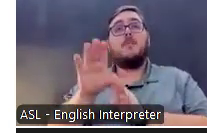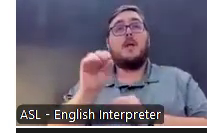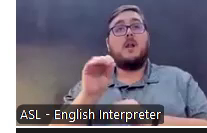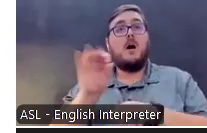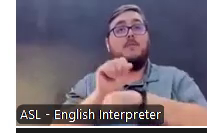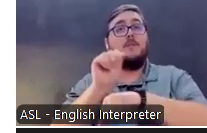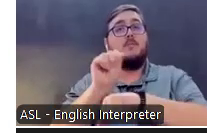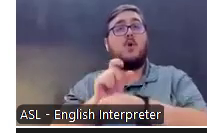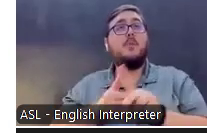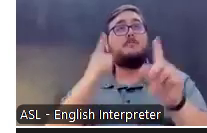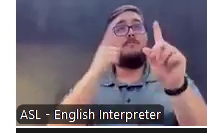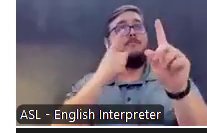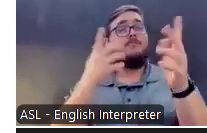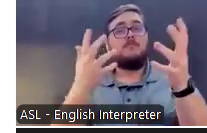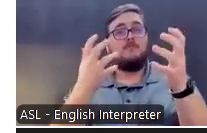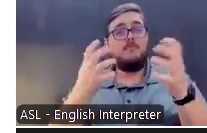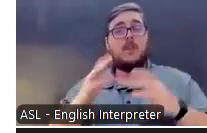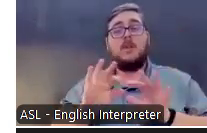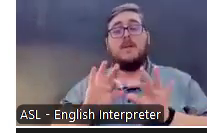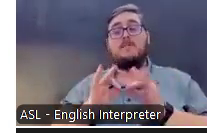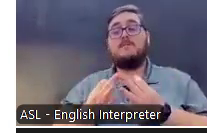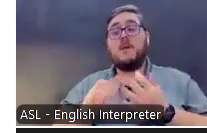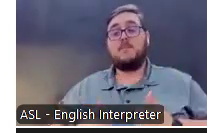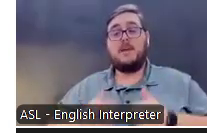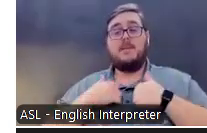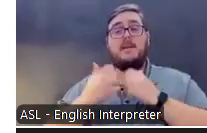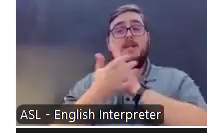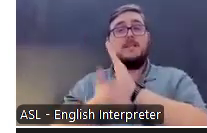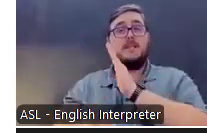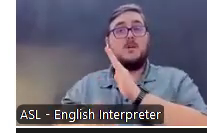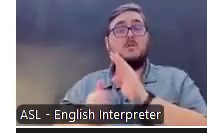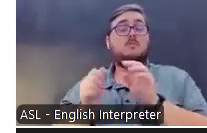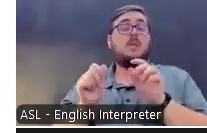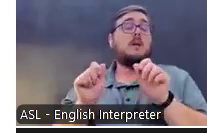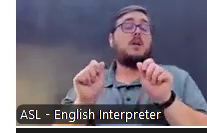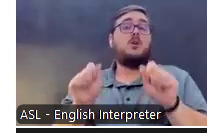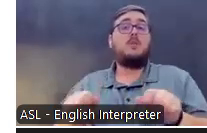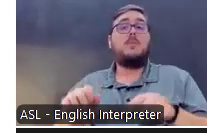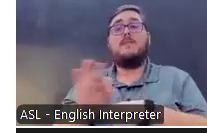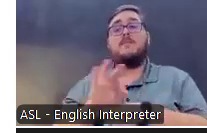objectives, daily living skills, and it could be a functional vocational evaluation.